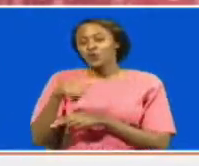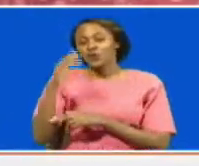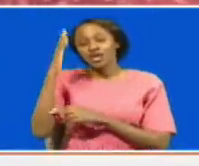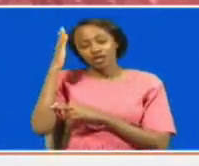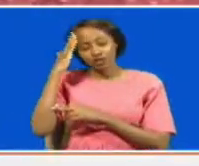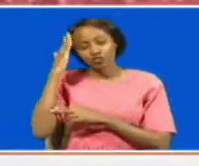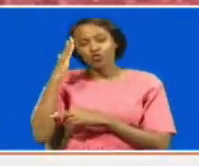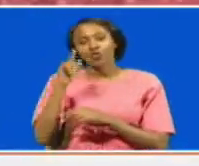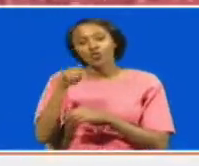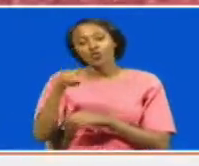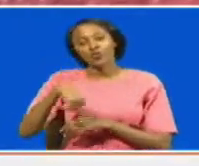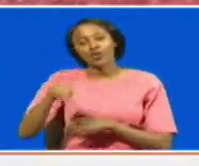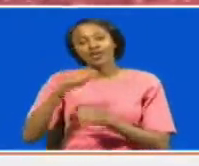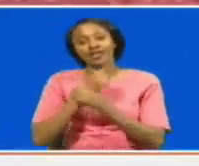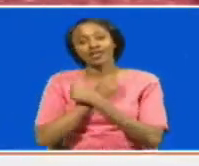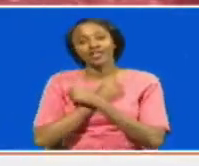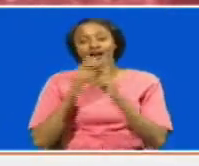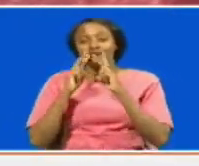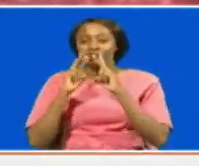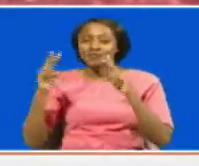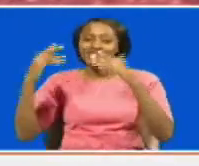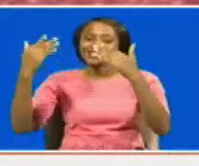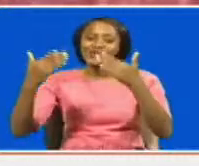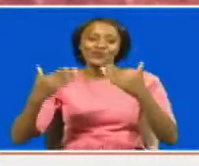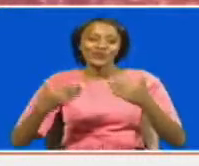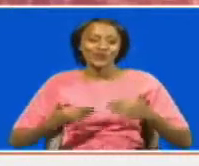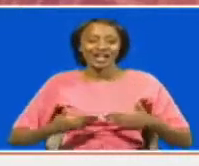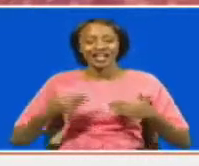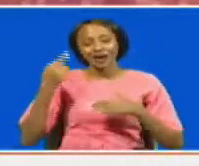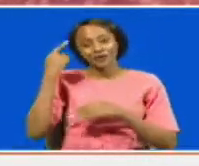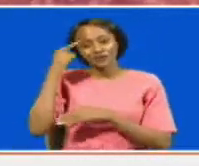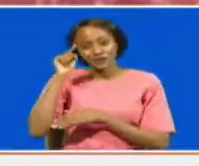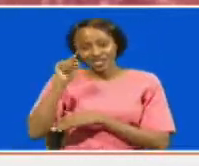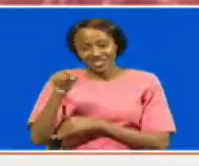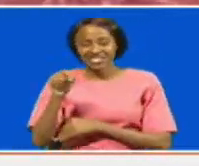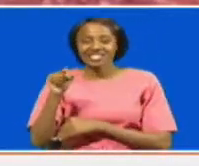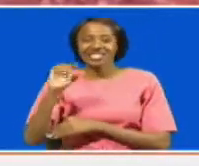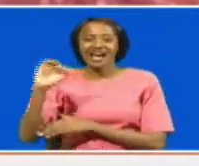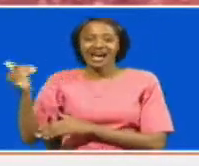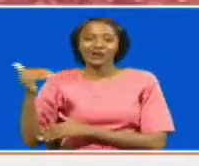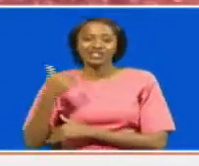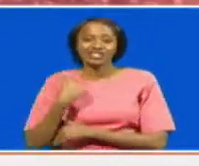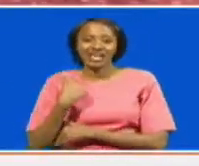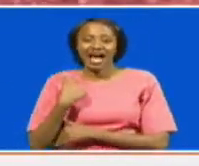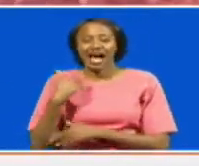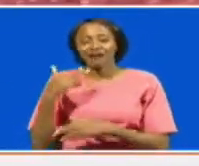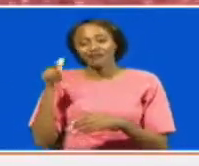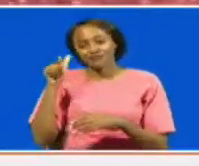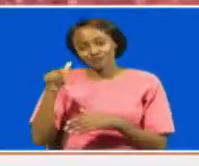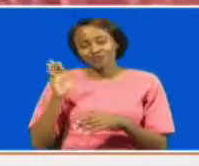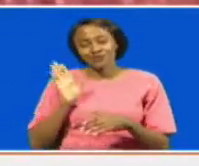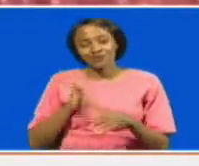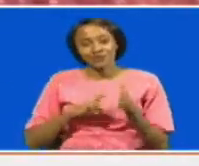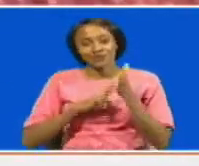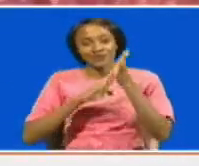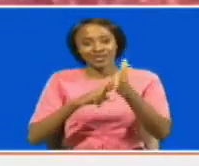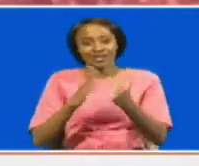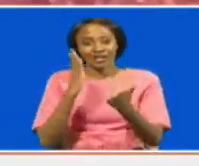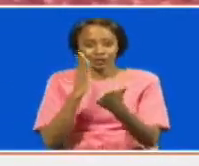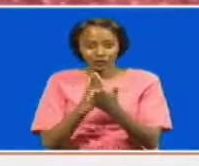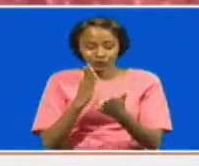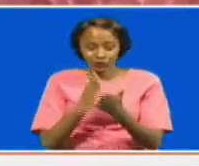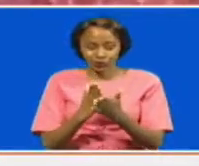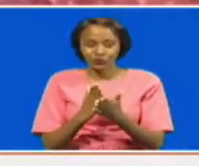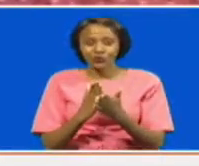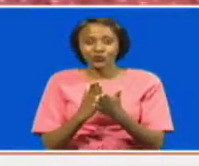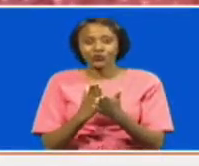their neighbors. Welcome to Garissa County. My colleague Fatuma Jaho is your women rep, but I know we have no borders. When you are in Garissa, I